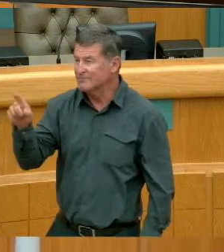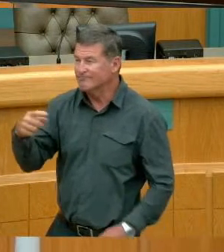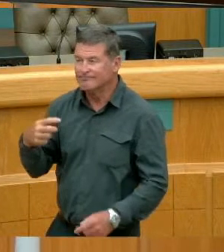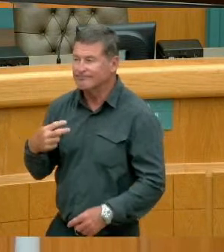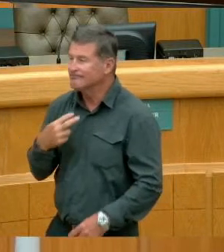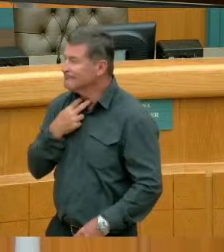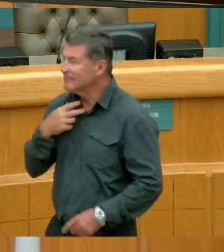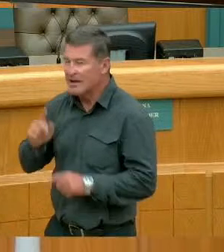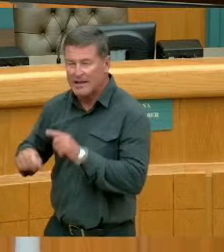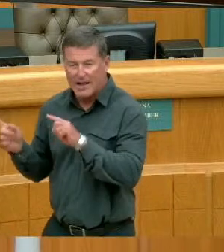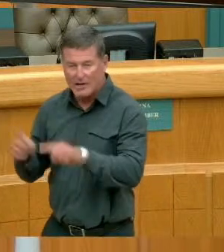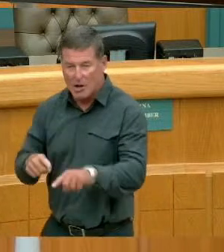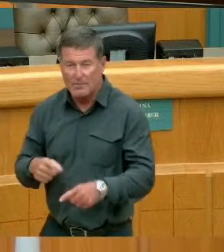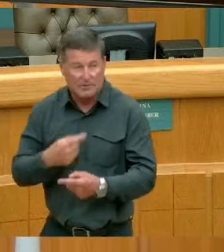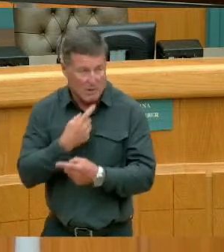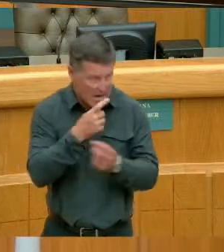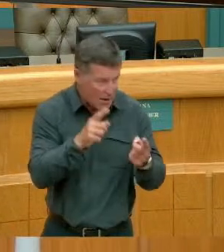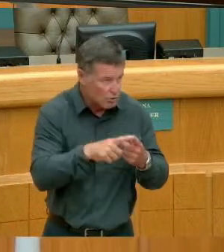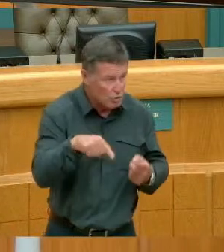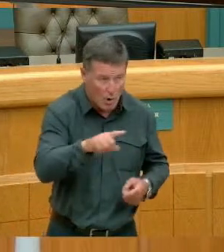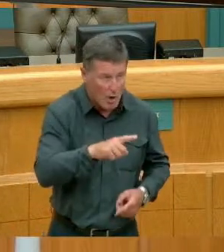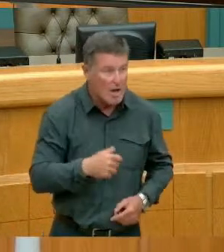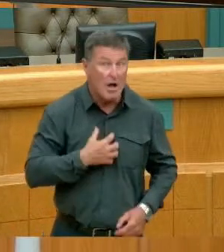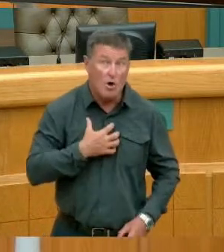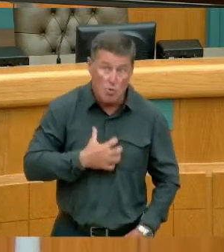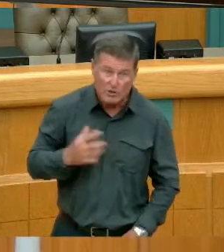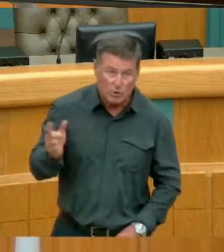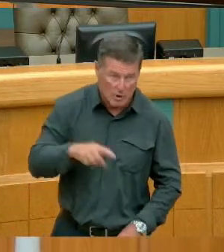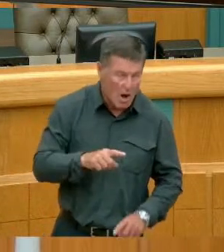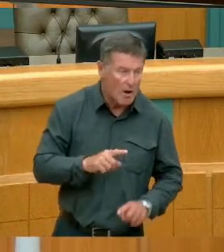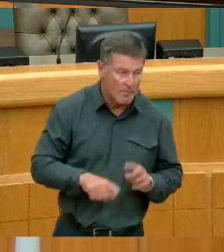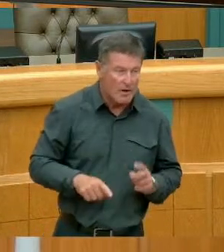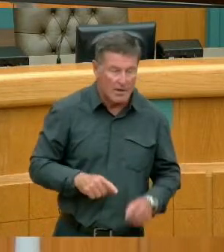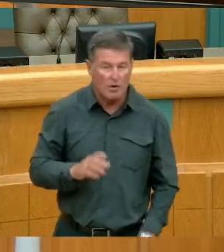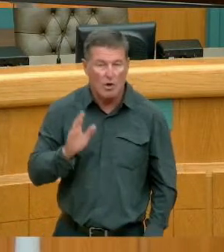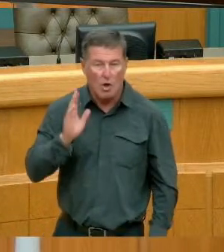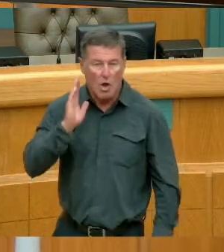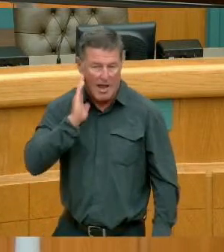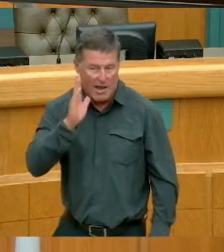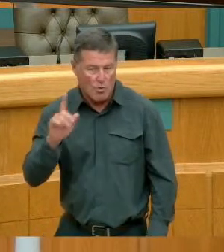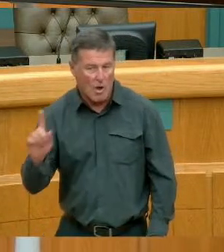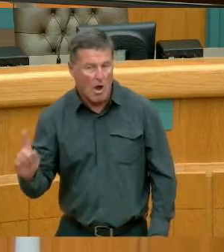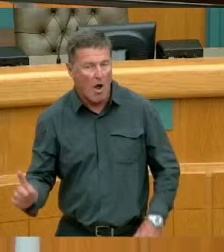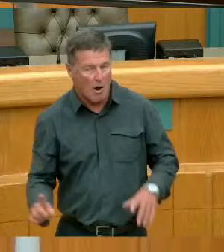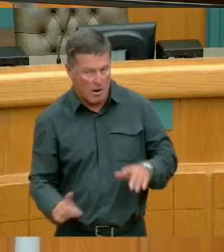he regrets not being able to be here, but we're keeping him informed, and he'll be here tomorrow.